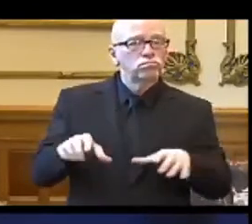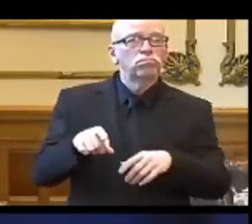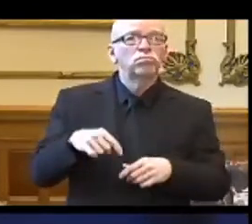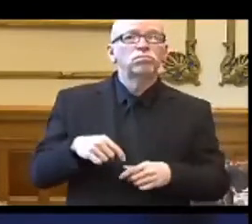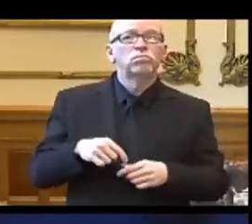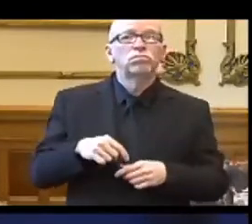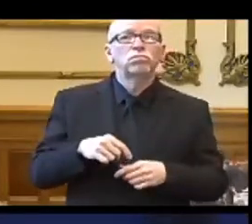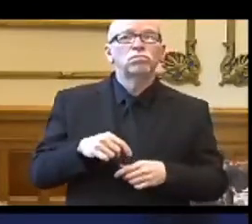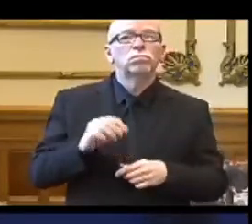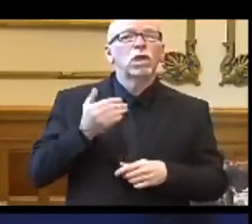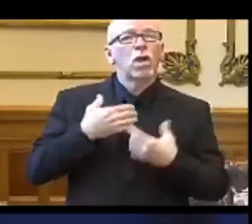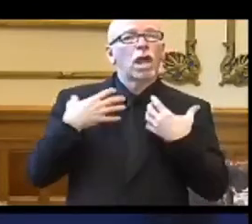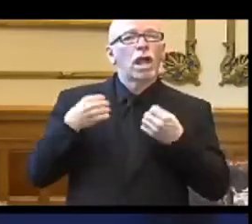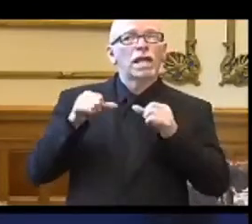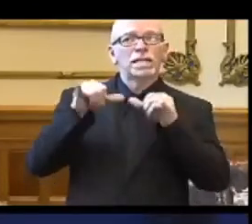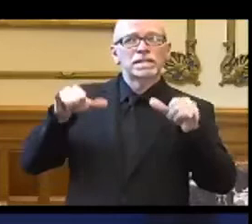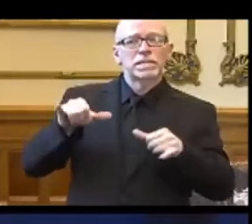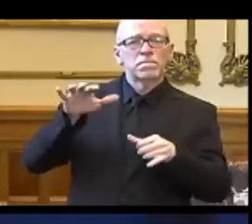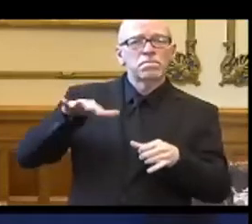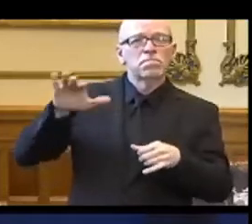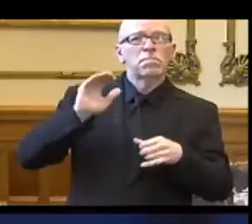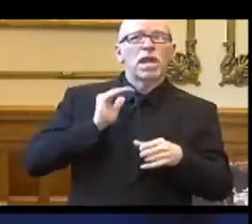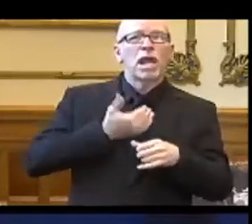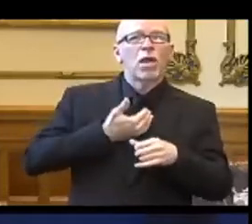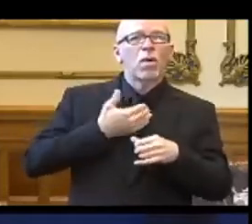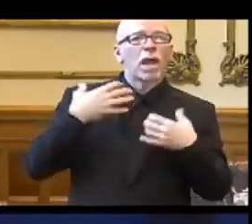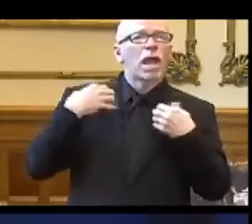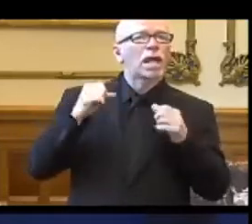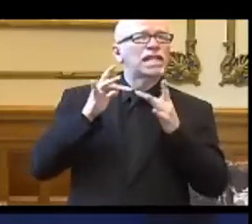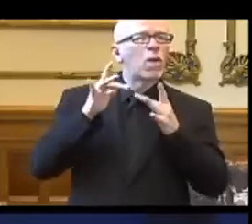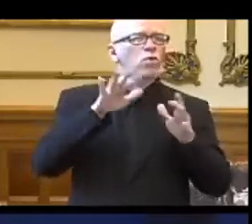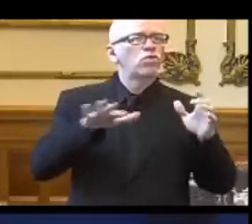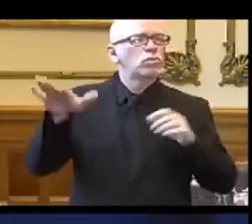also our healthcare system or our network has just